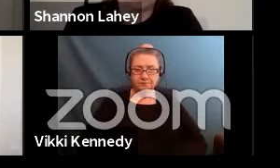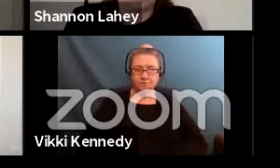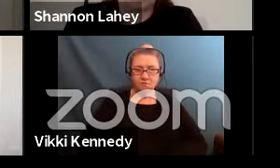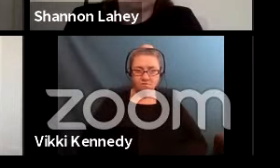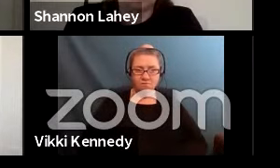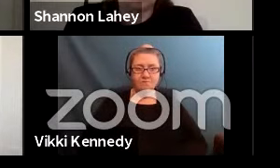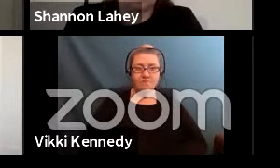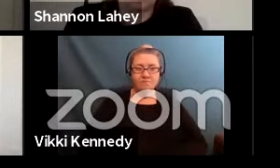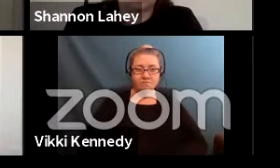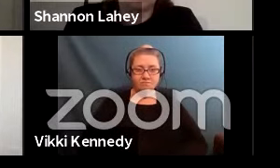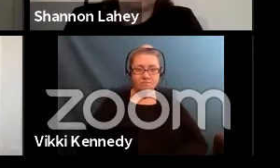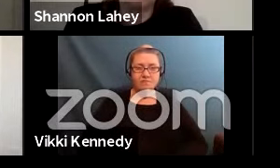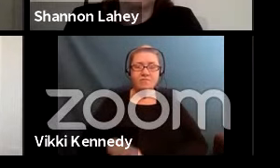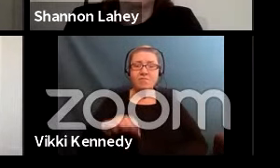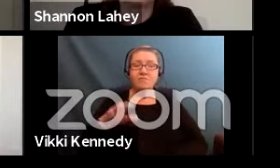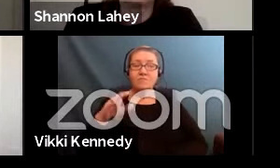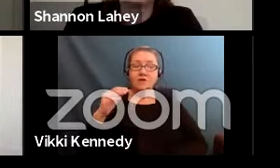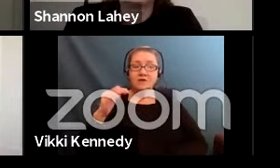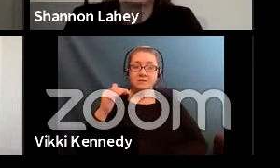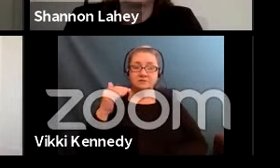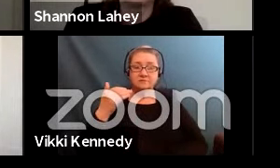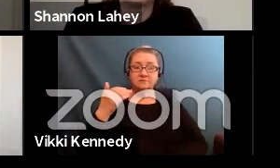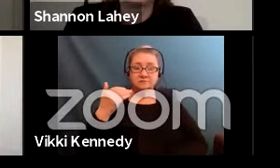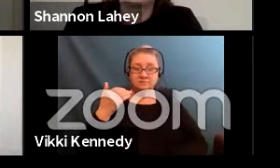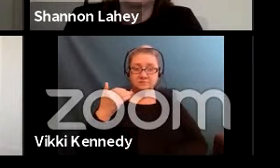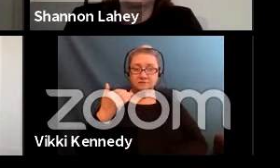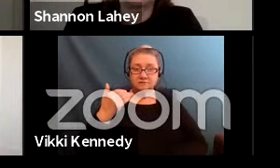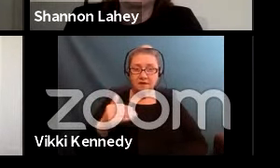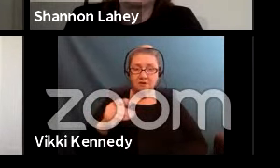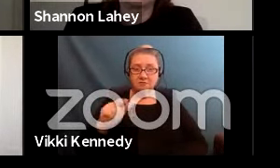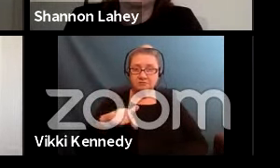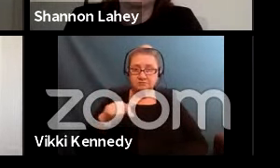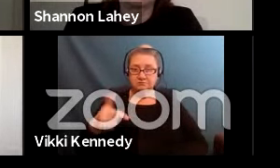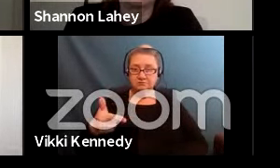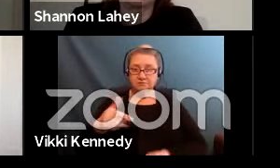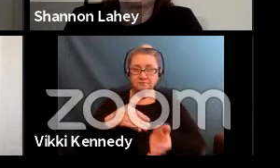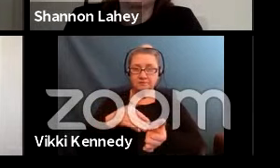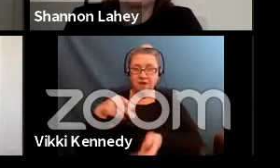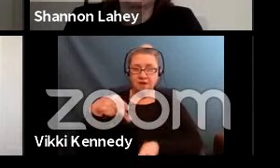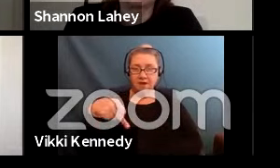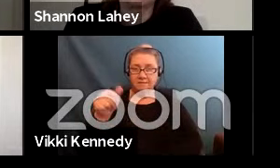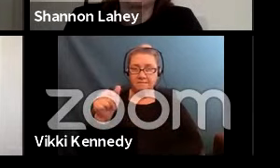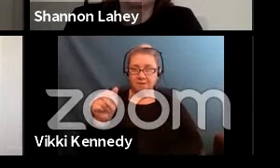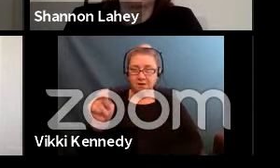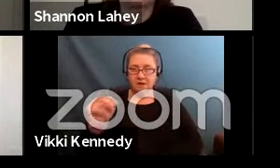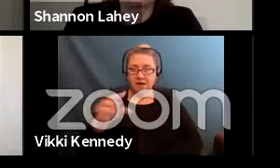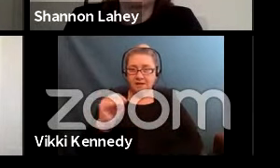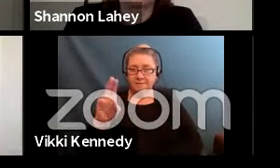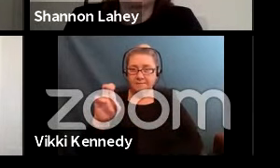Thank you, Andy. And I'll turn the mic back to Dr. Pond and Dr. Burke-Harris.